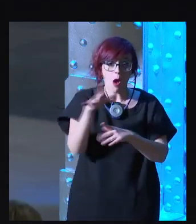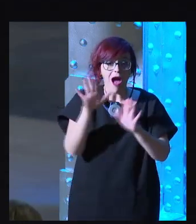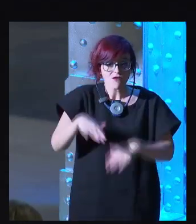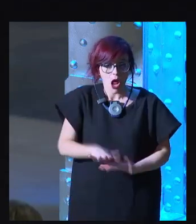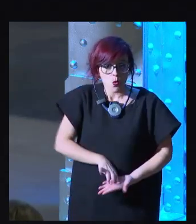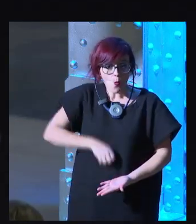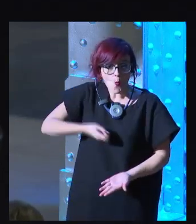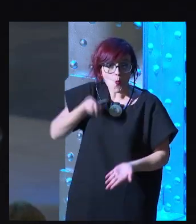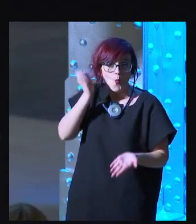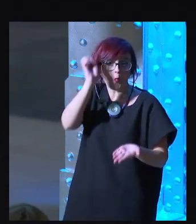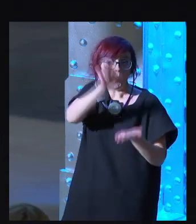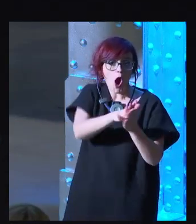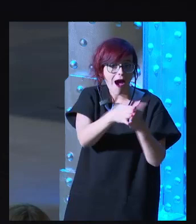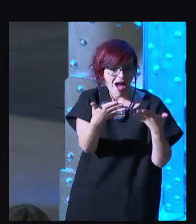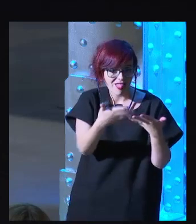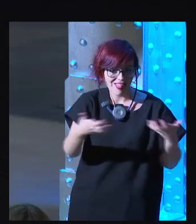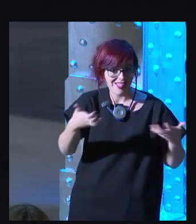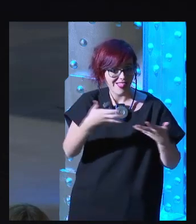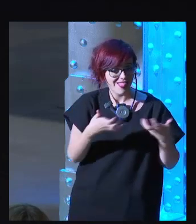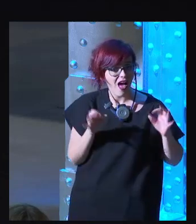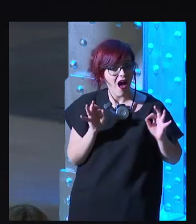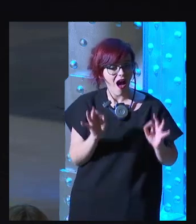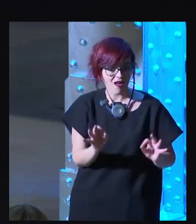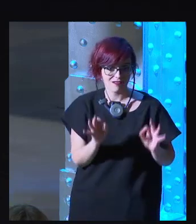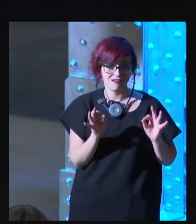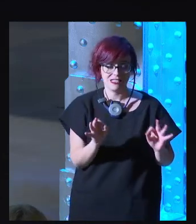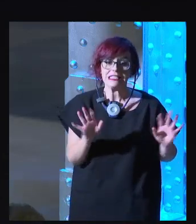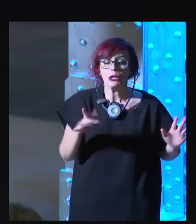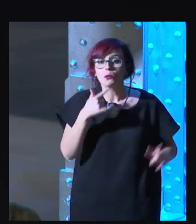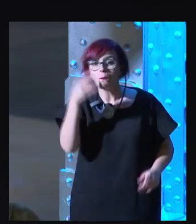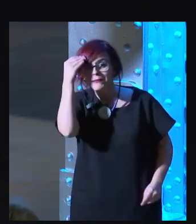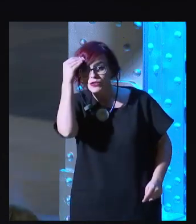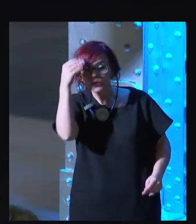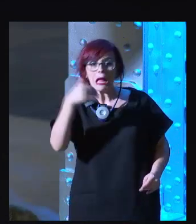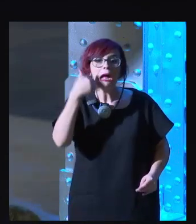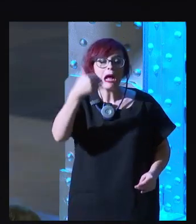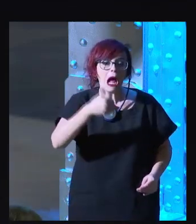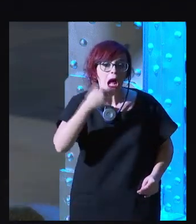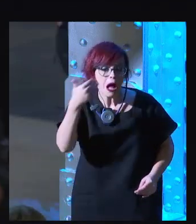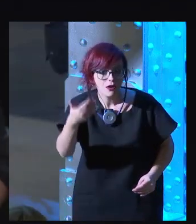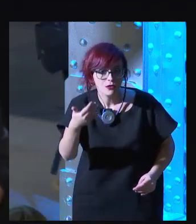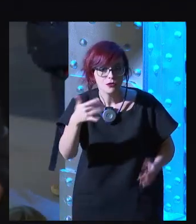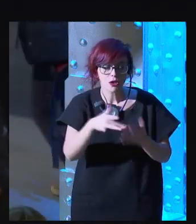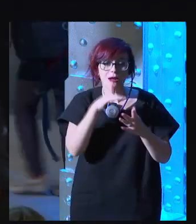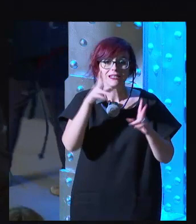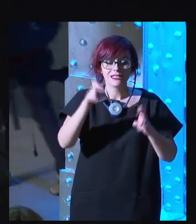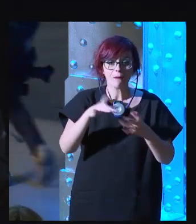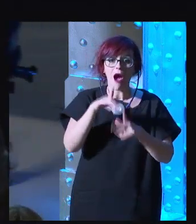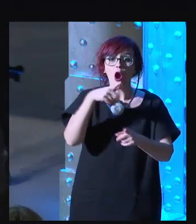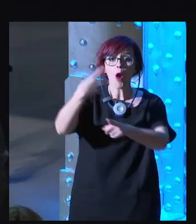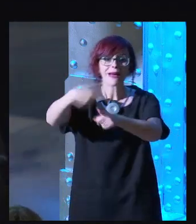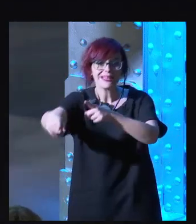text. I don't really believe in that separation of subject and object. Anyway, it's bad